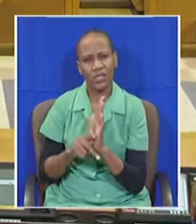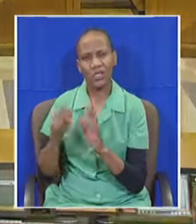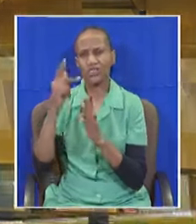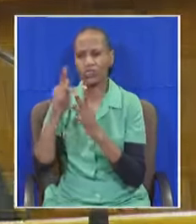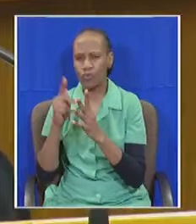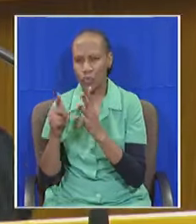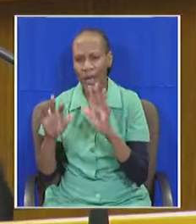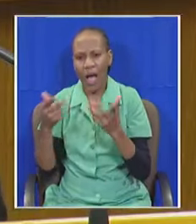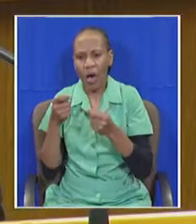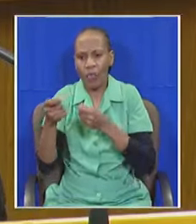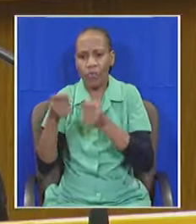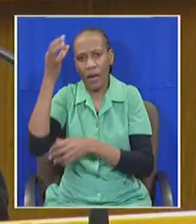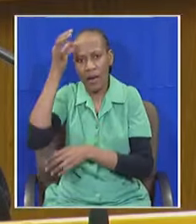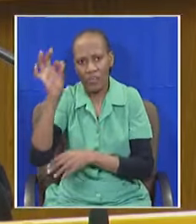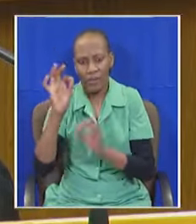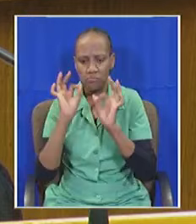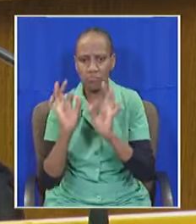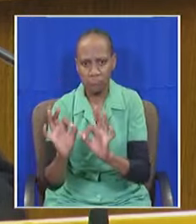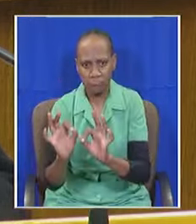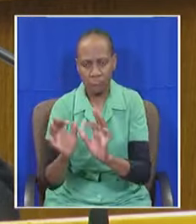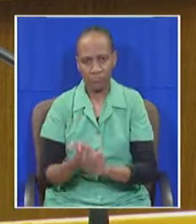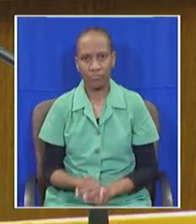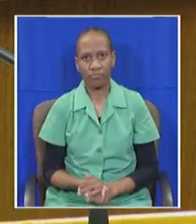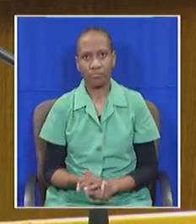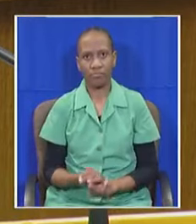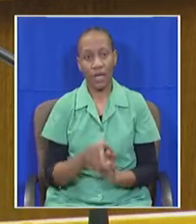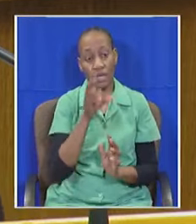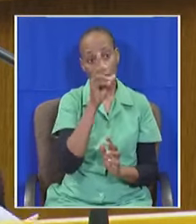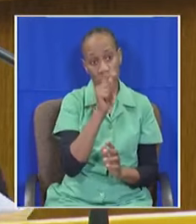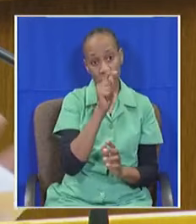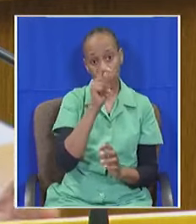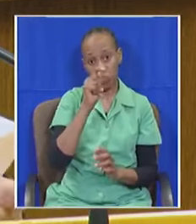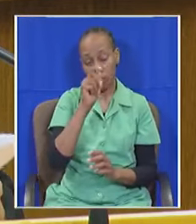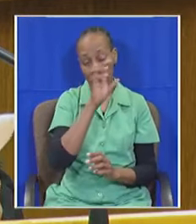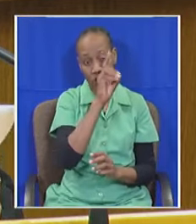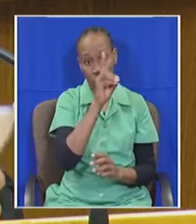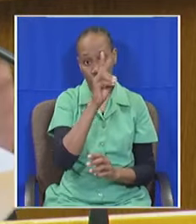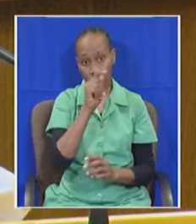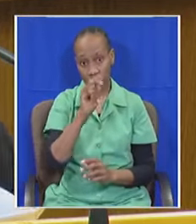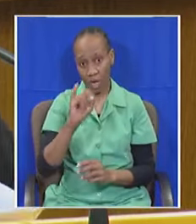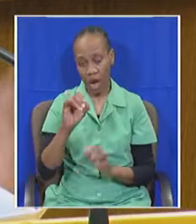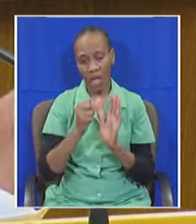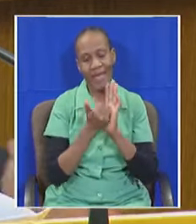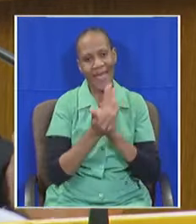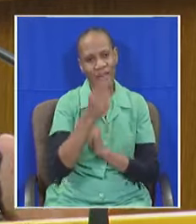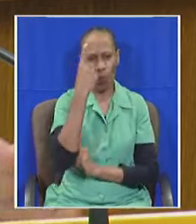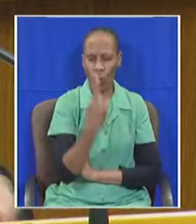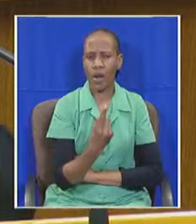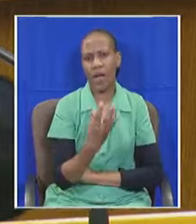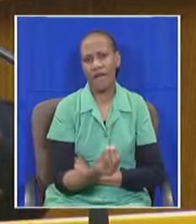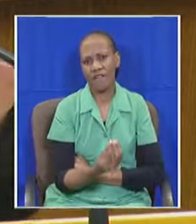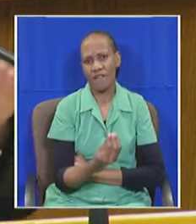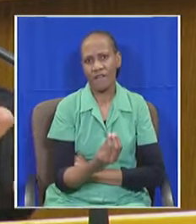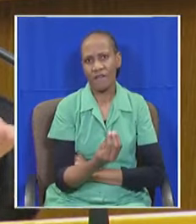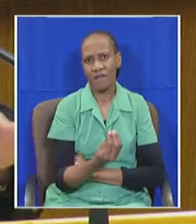good governance. Now, trade and industry deals with one act, and this is the beauty of our